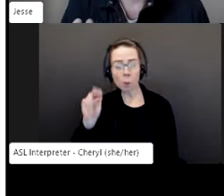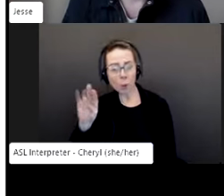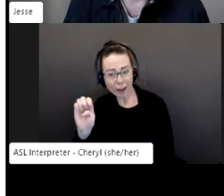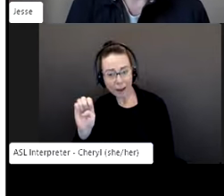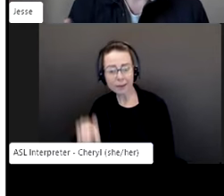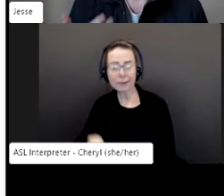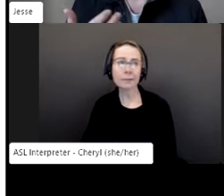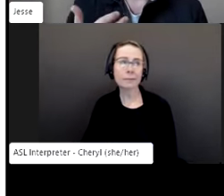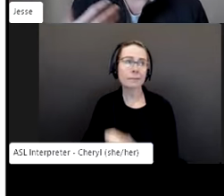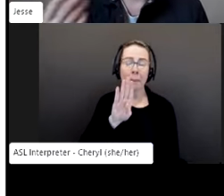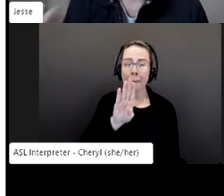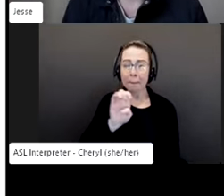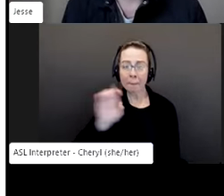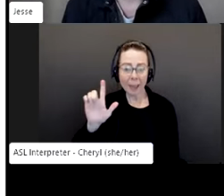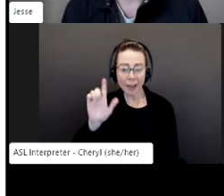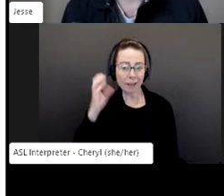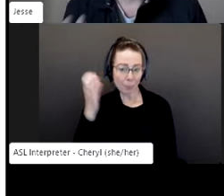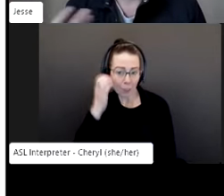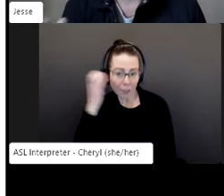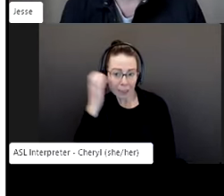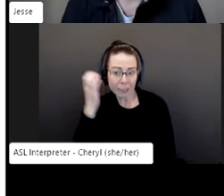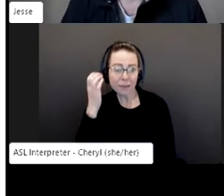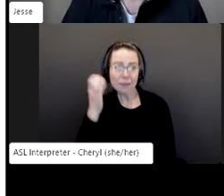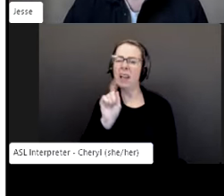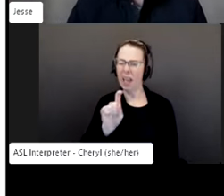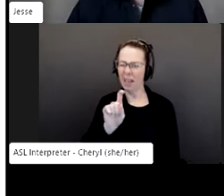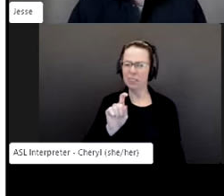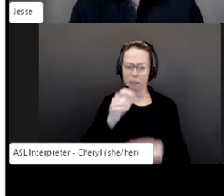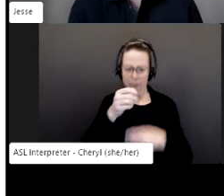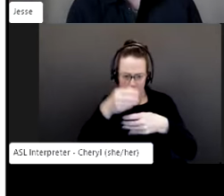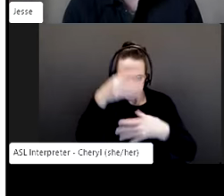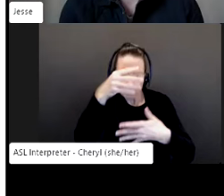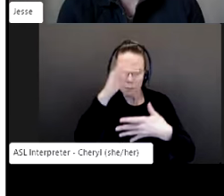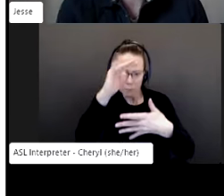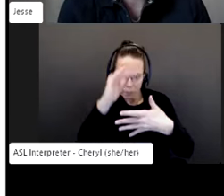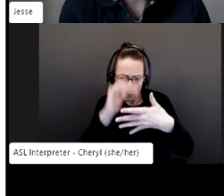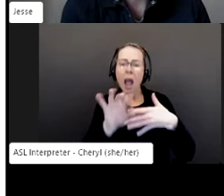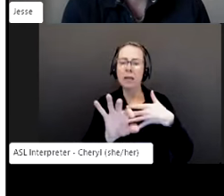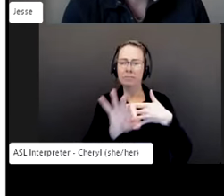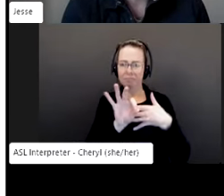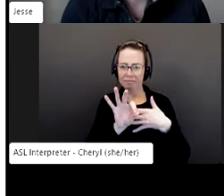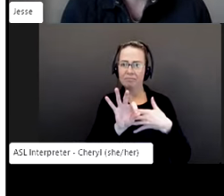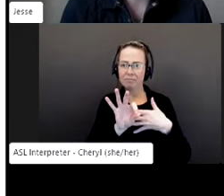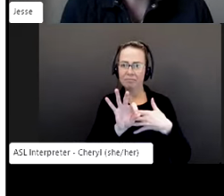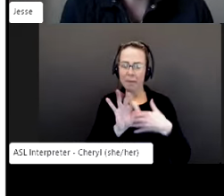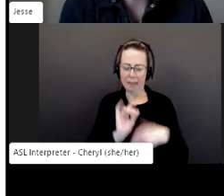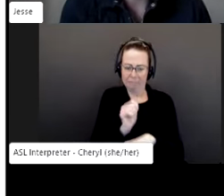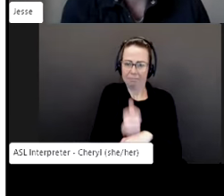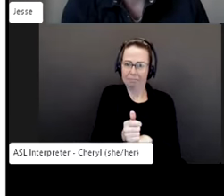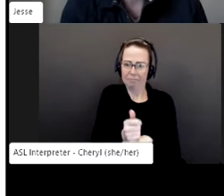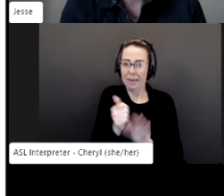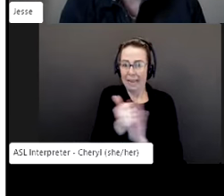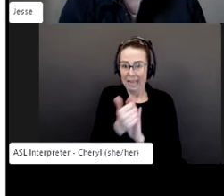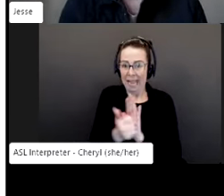your account information. So you'd have your account number and the name of the organization. And sometimes it's true that multiple organizations appear with